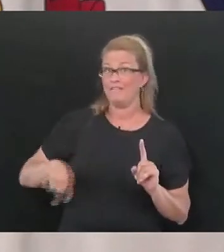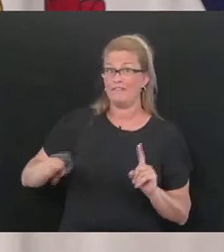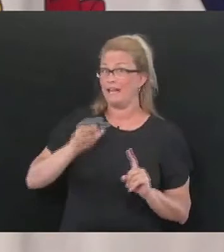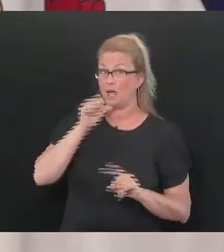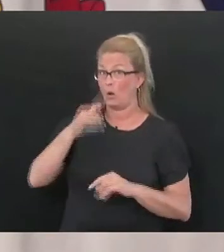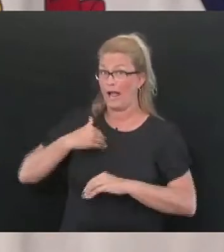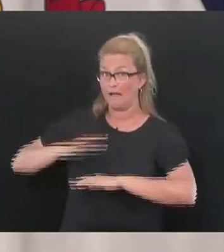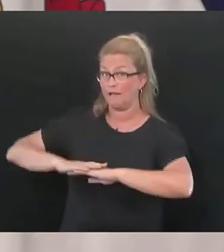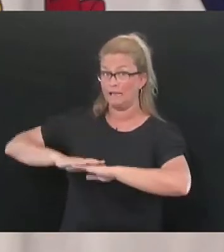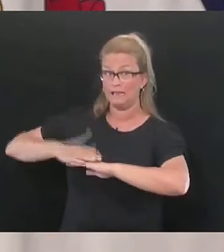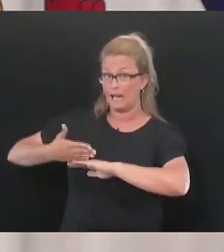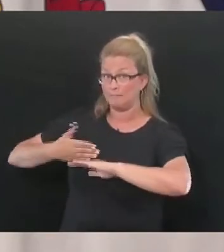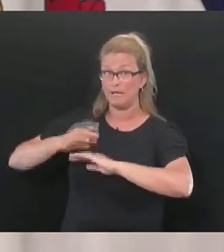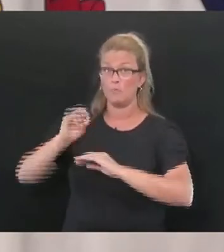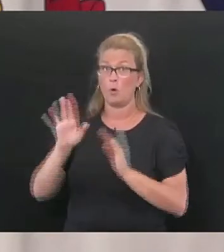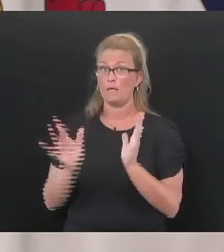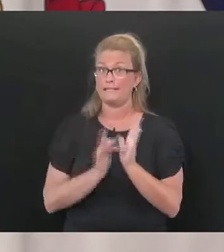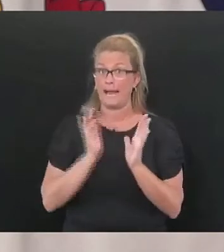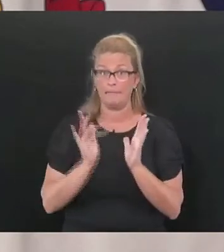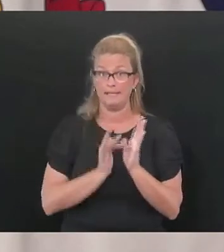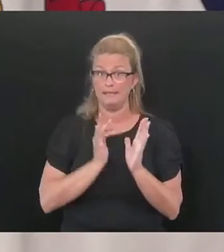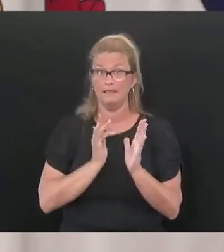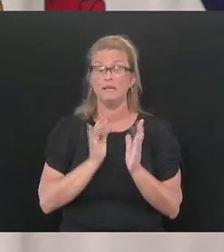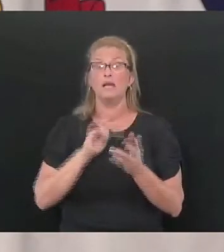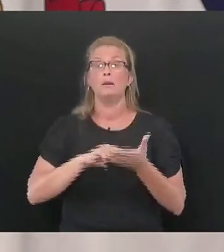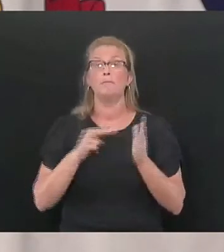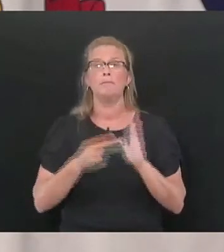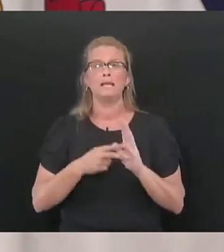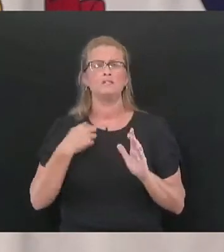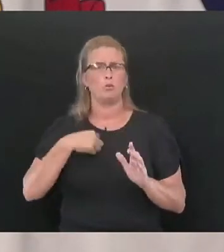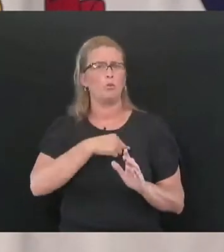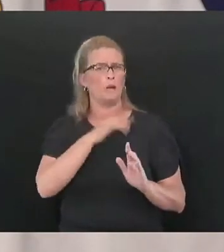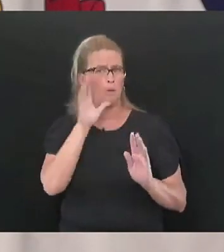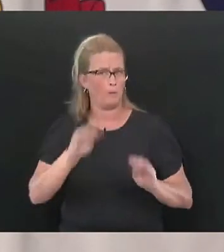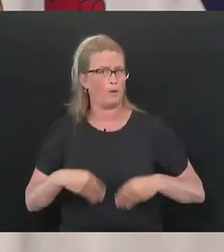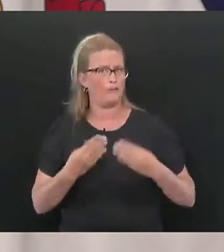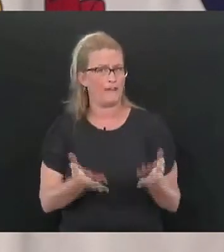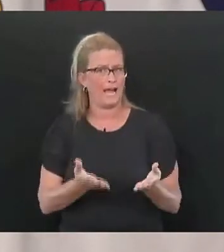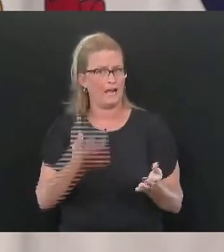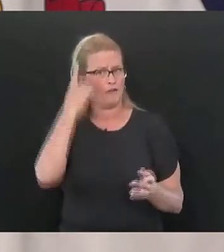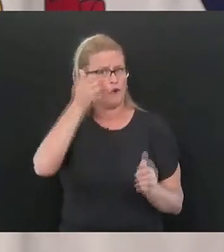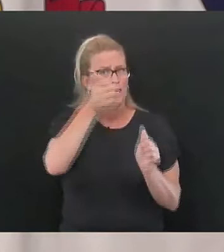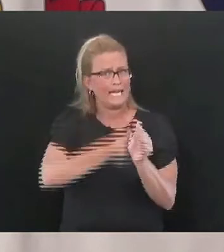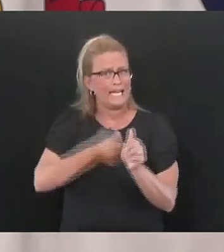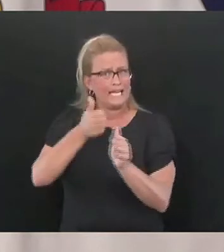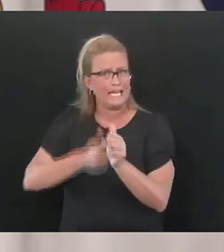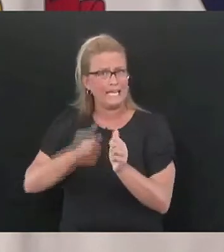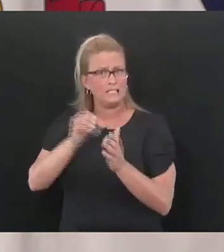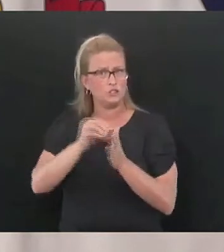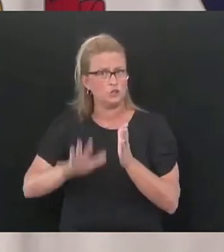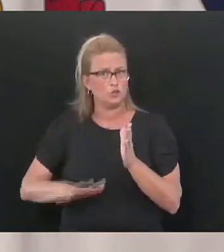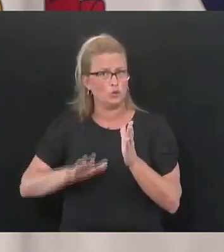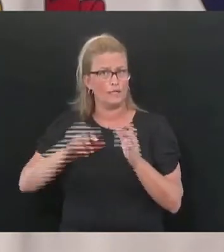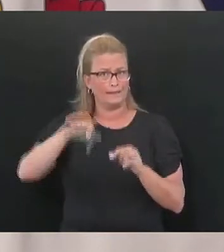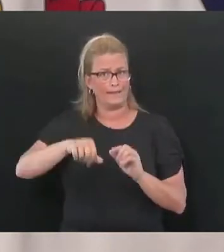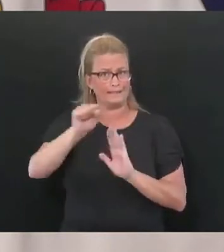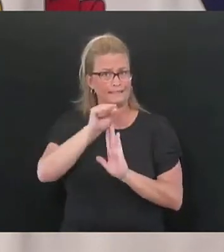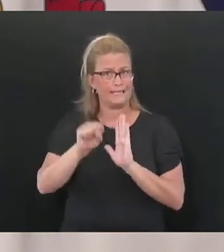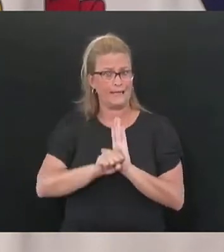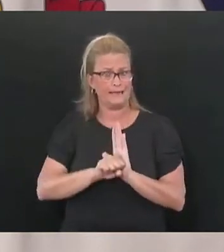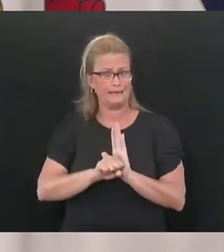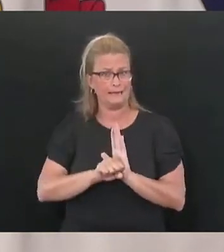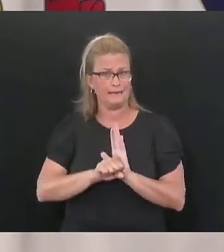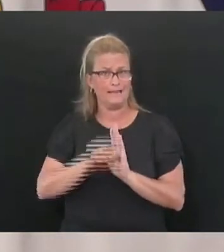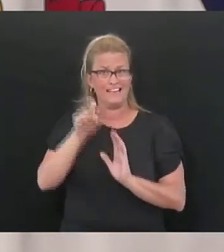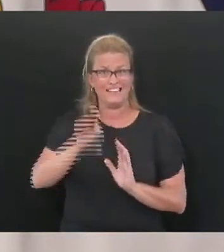laptop or a tablet, what we're going to do is provide it for every single kid in this state that needs